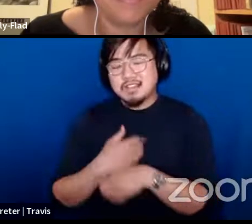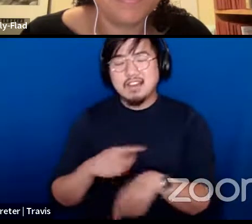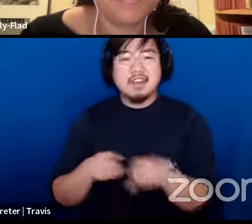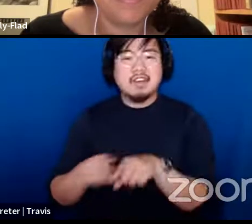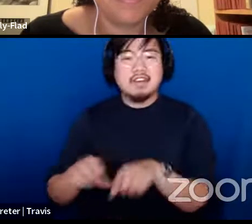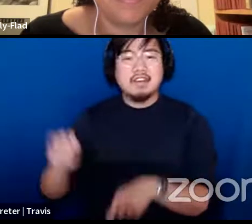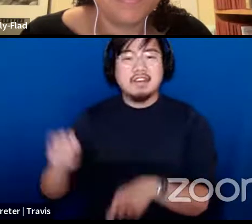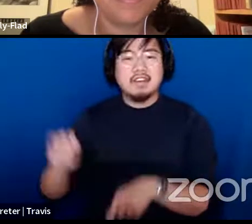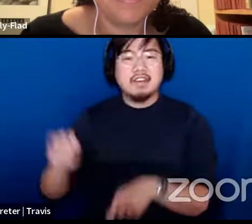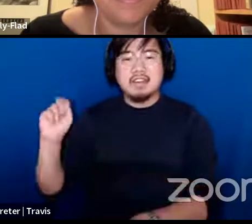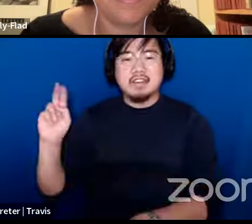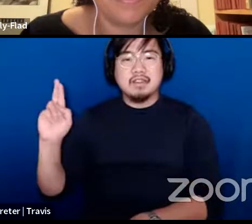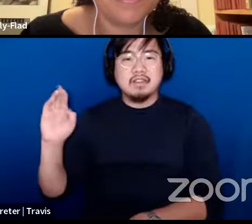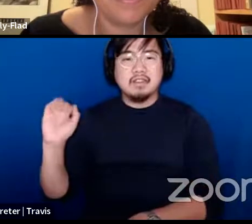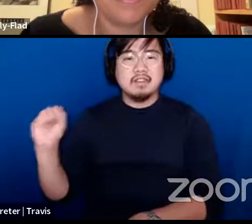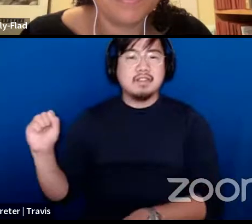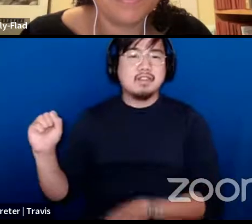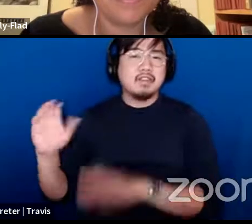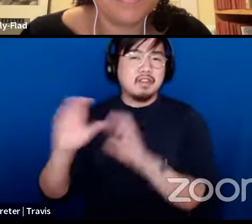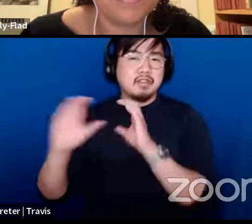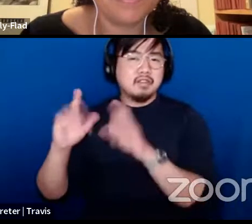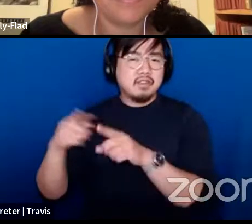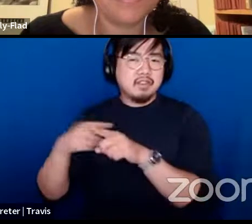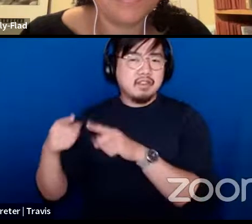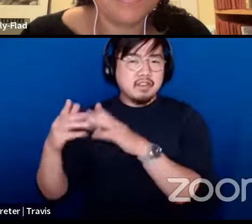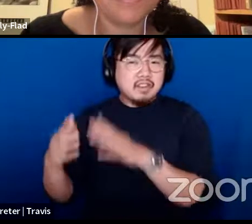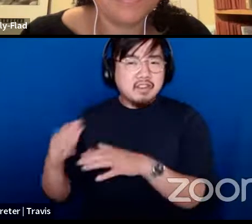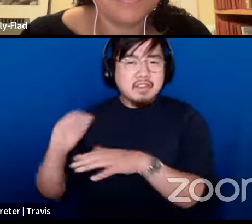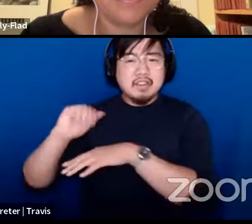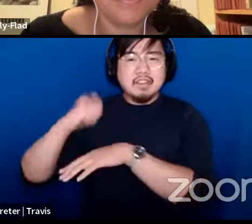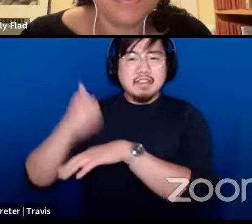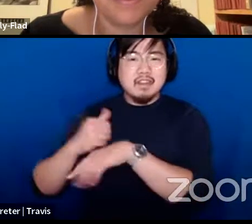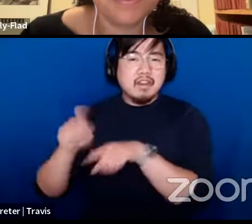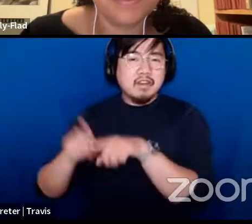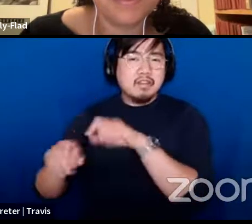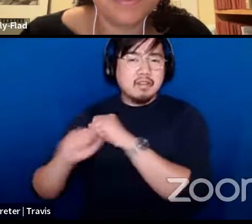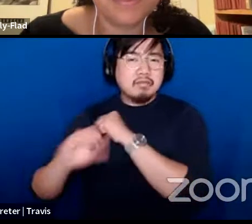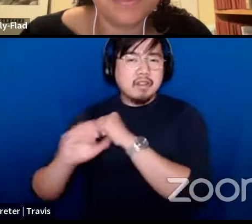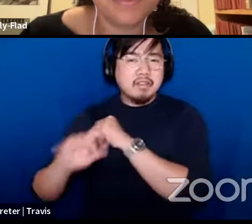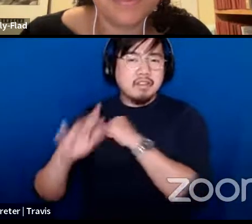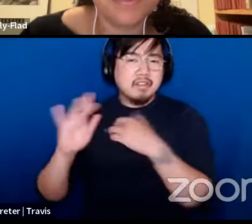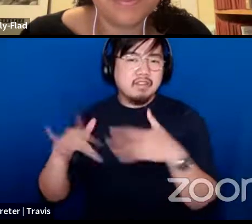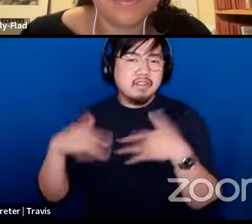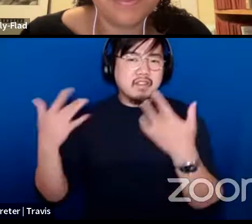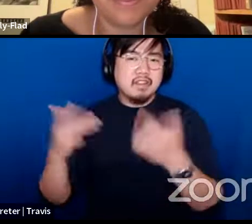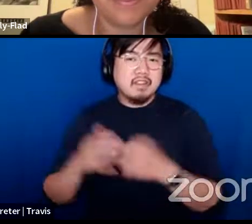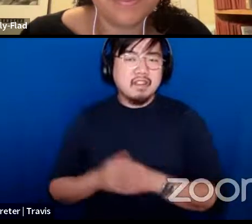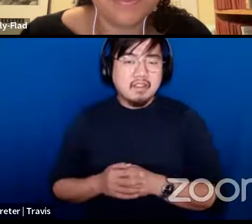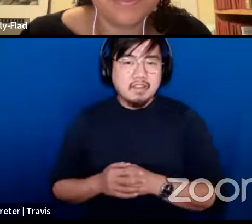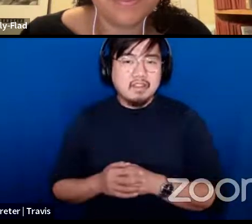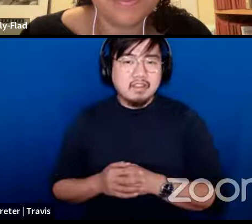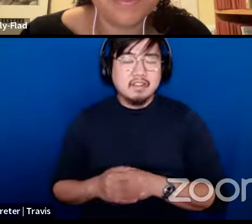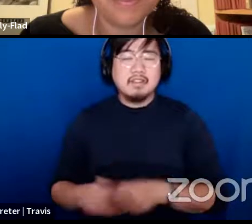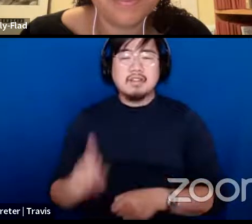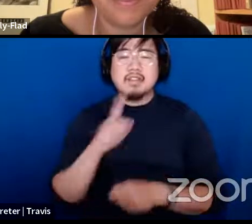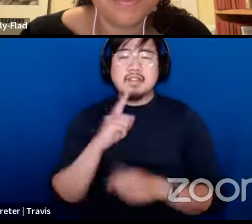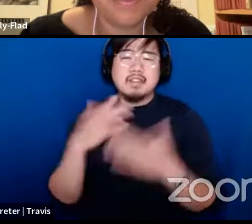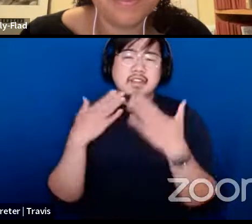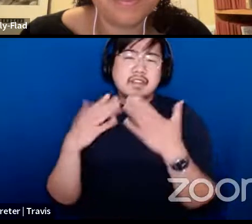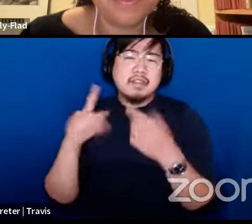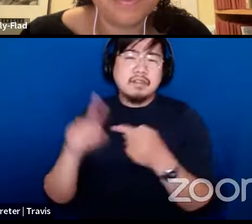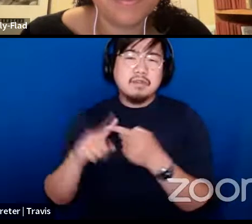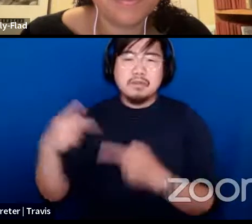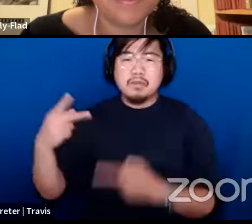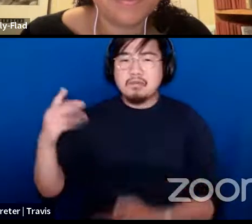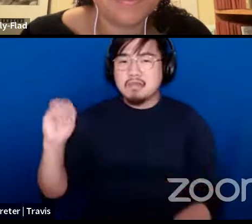Reese in communications, who sets up and promotes these events. And a bottomless thanks, as always, to Peace to Essegy,